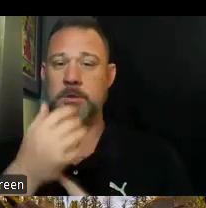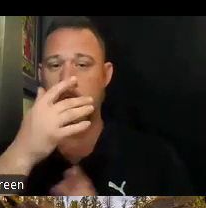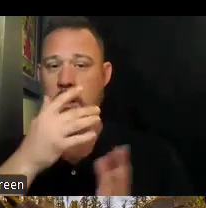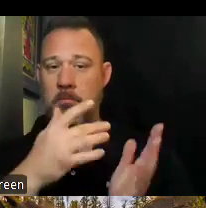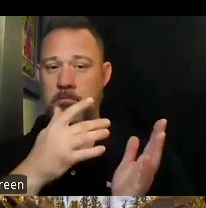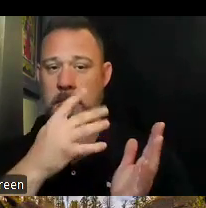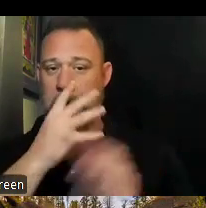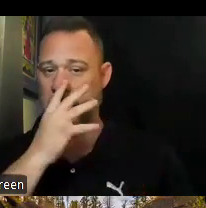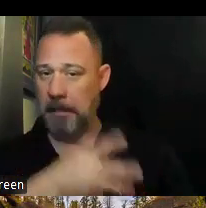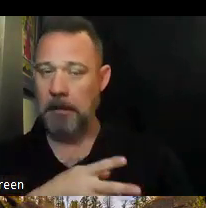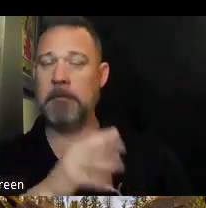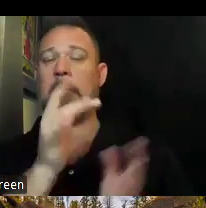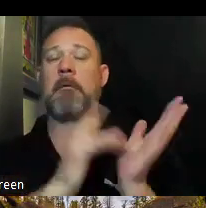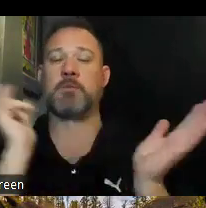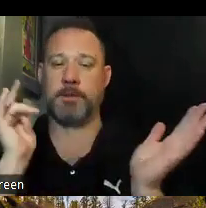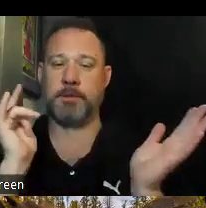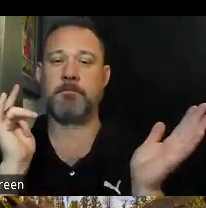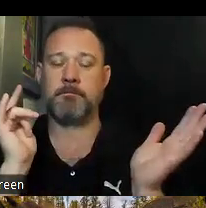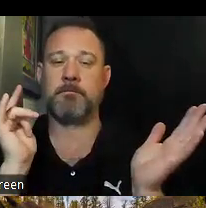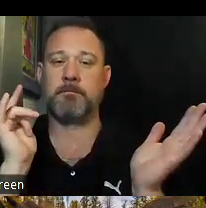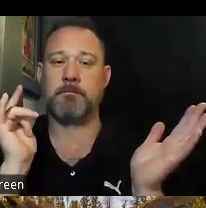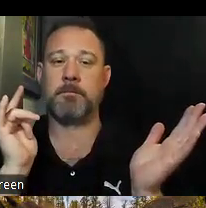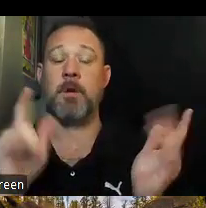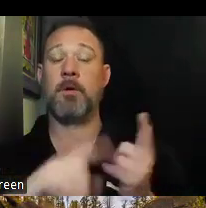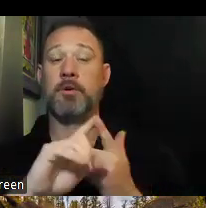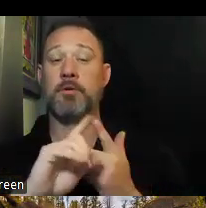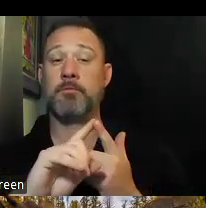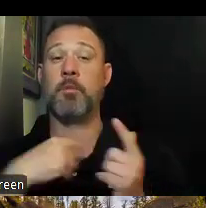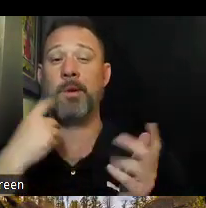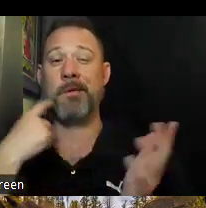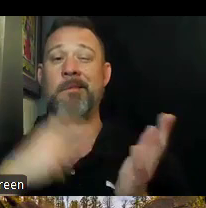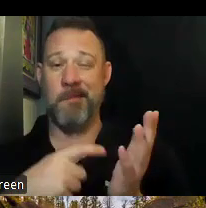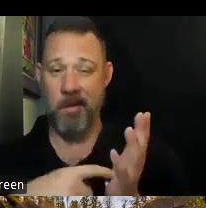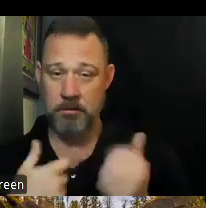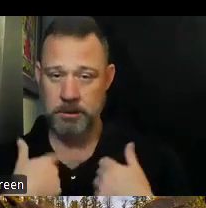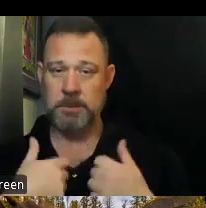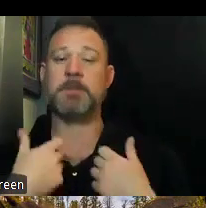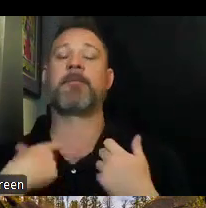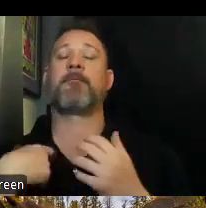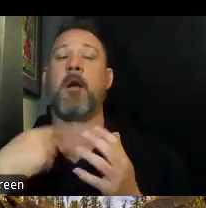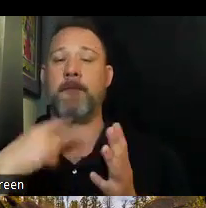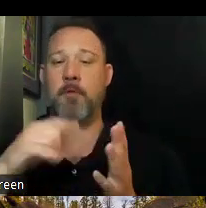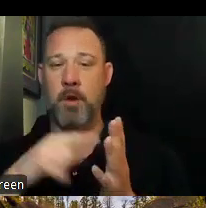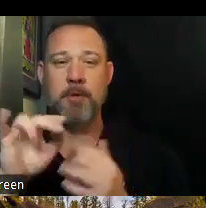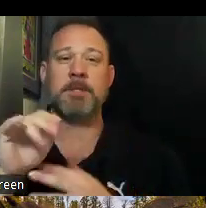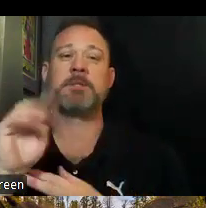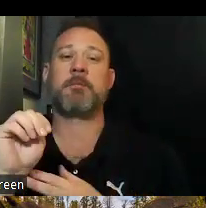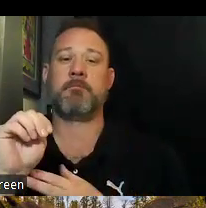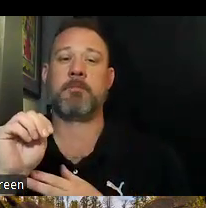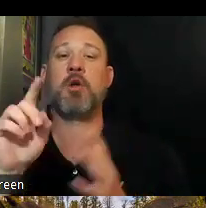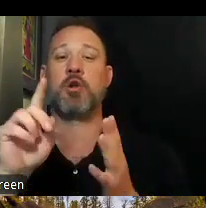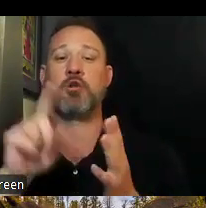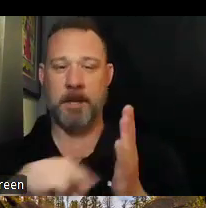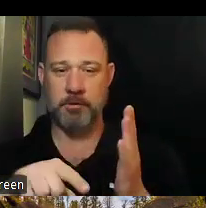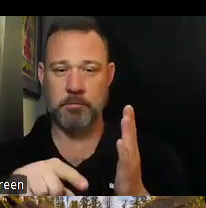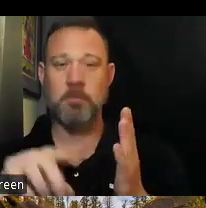and exploitation. 2. We acknowledge that the existence of systemic racism, discrimination,